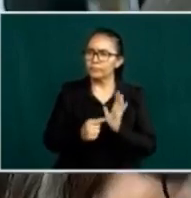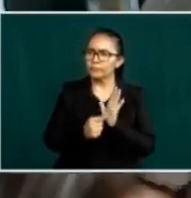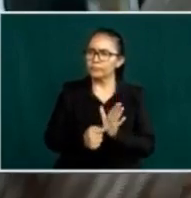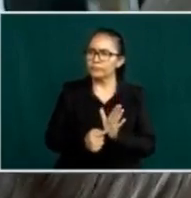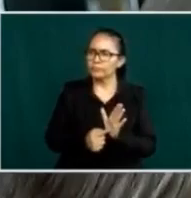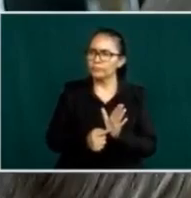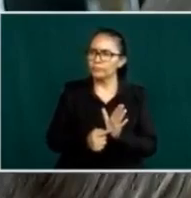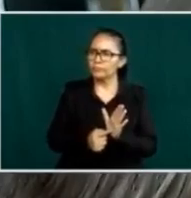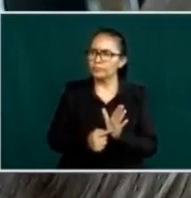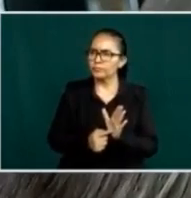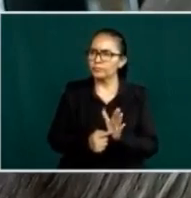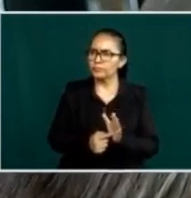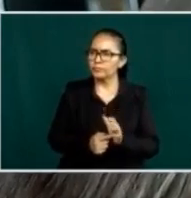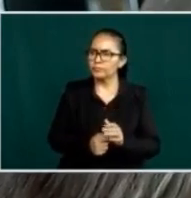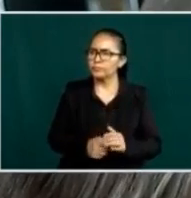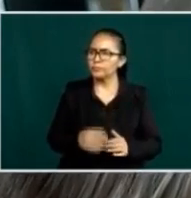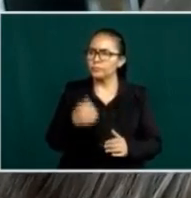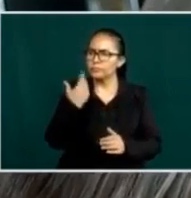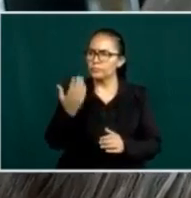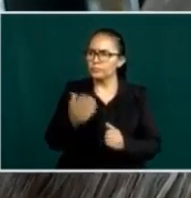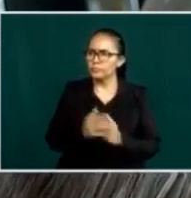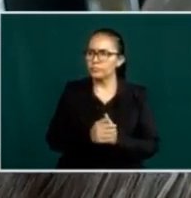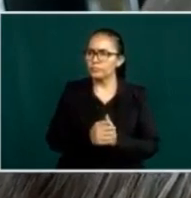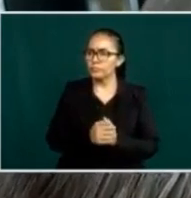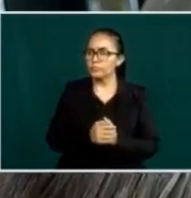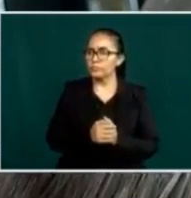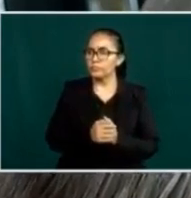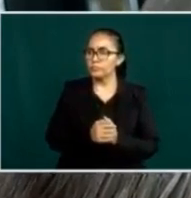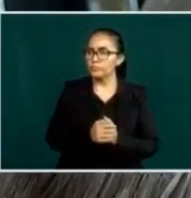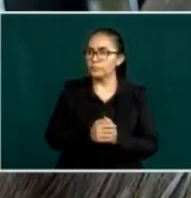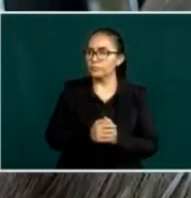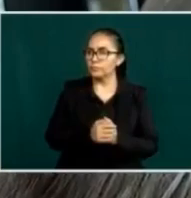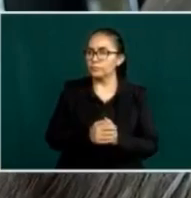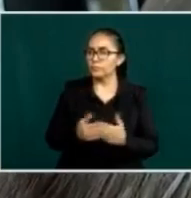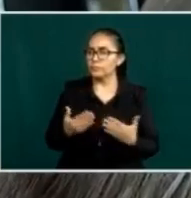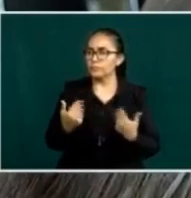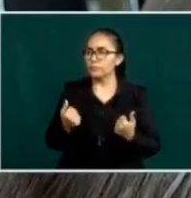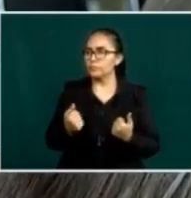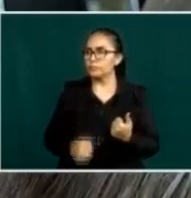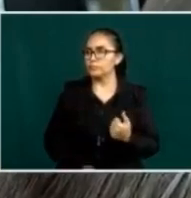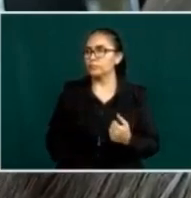that they've been notified, have been misbehaving.